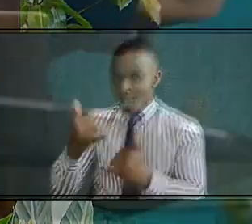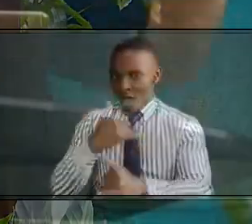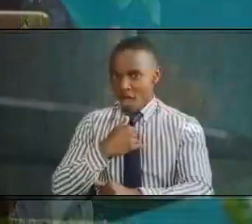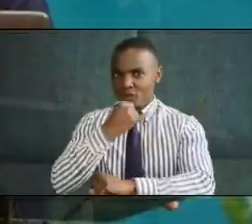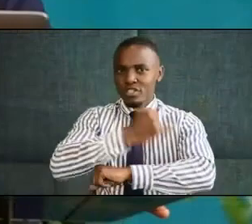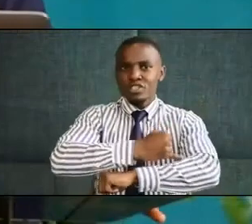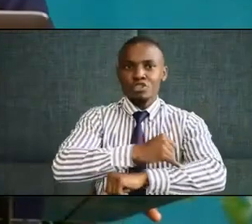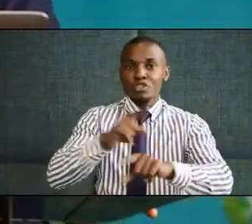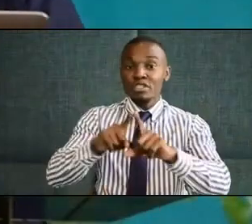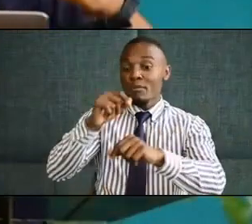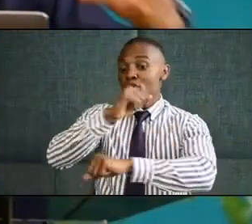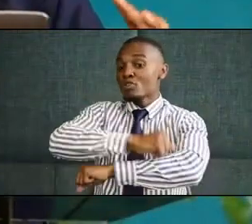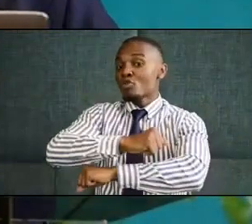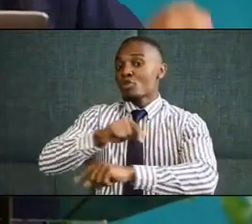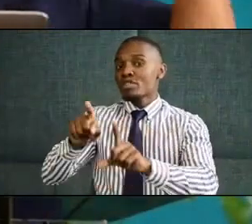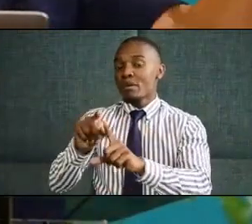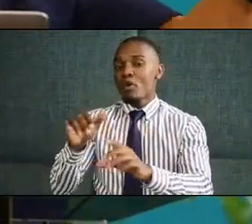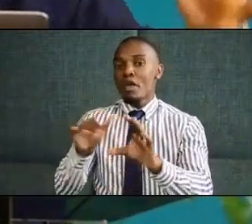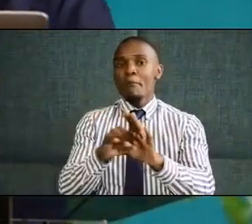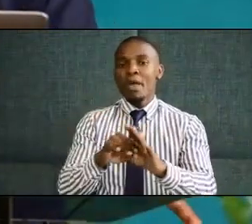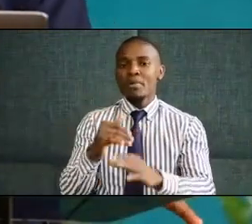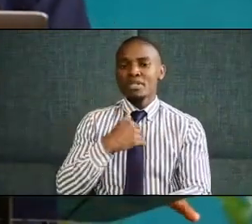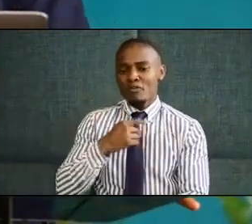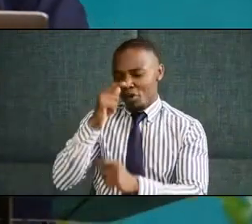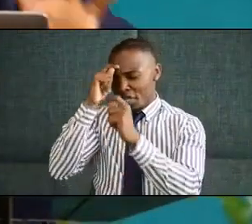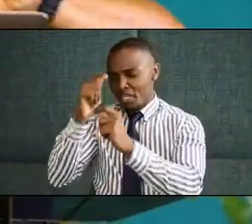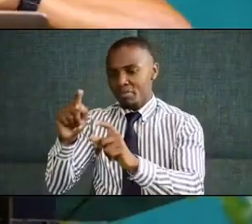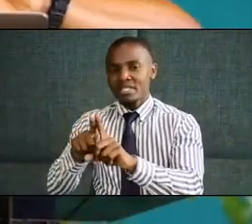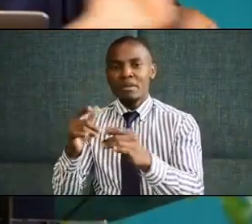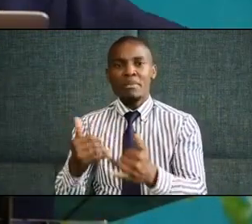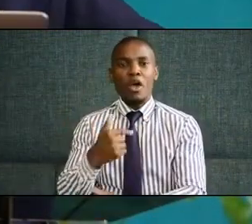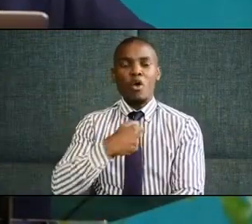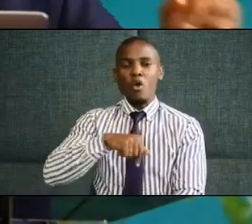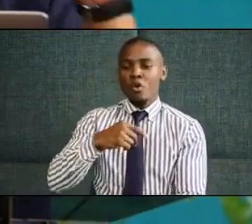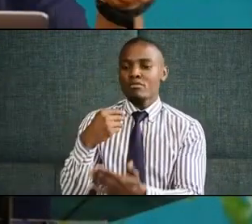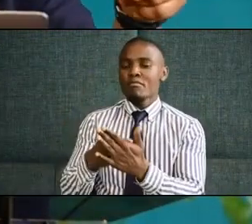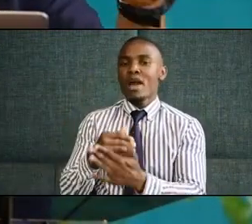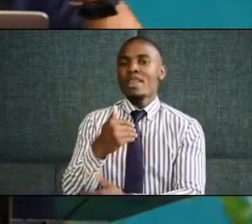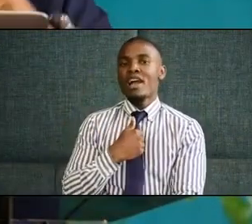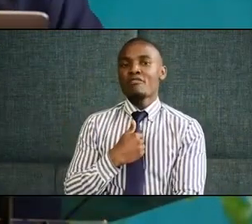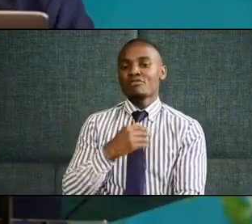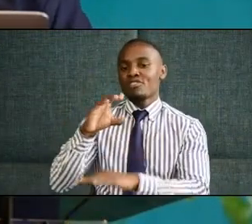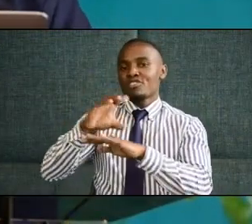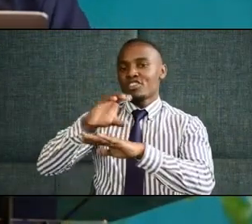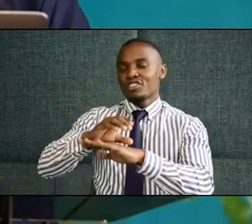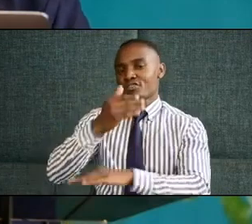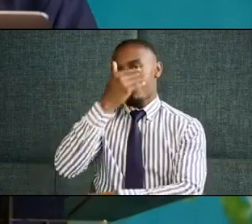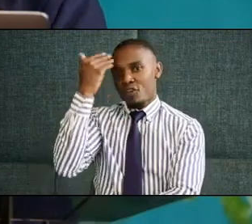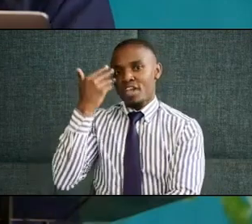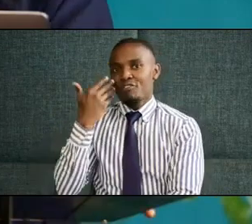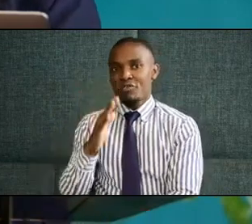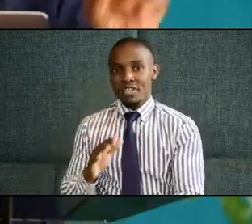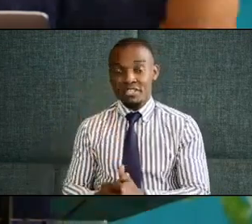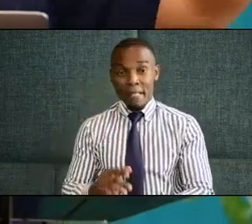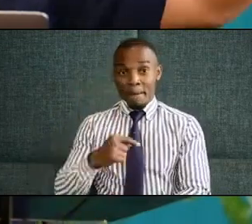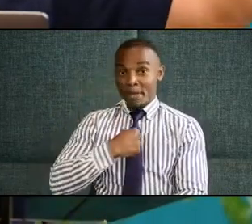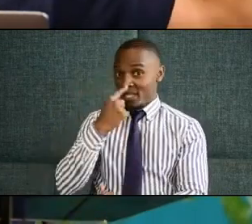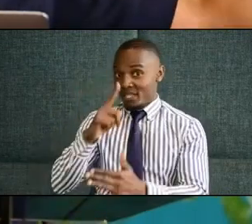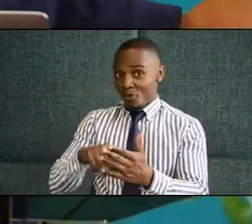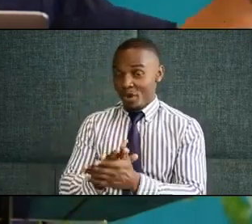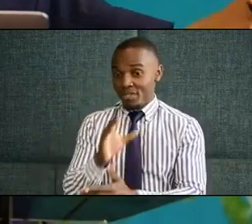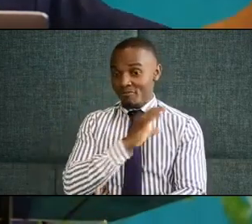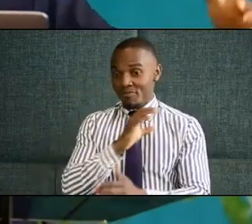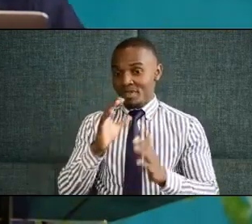in respectable places. Now we have money. So our church has forgotten. I dare say the